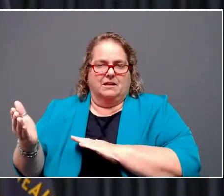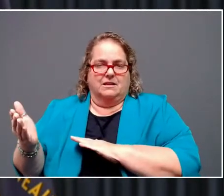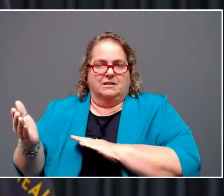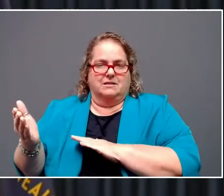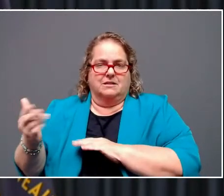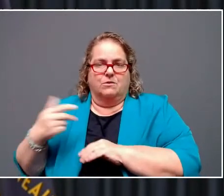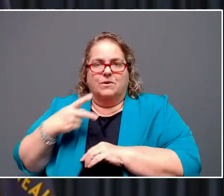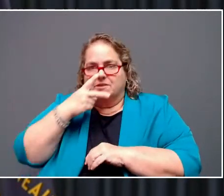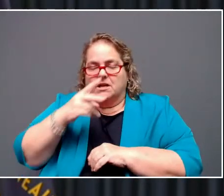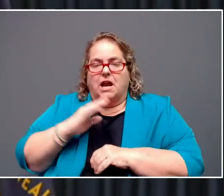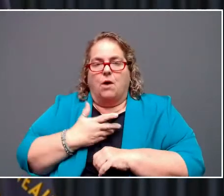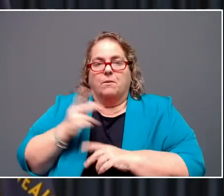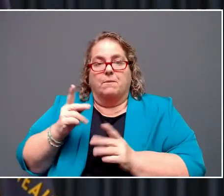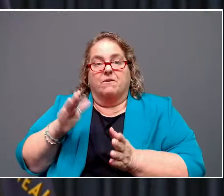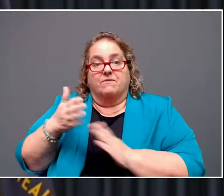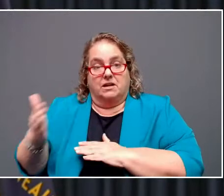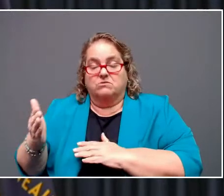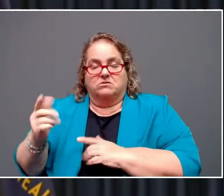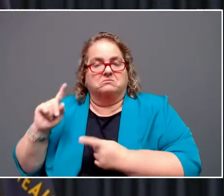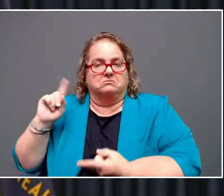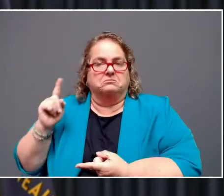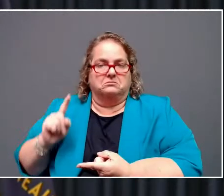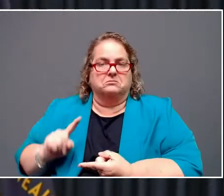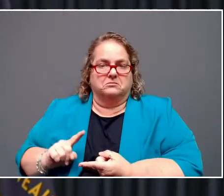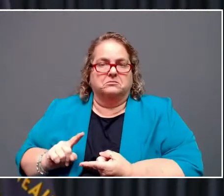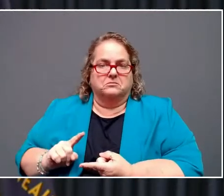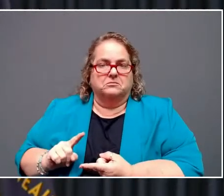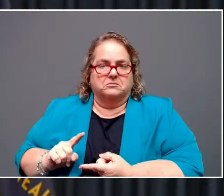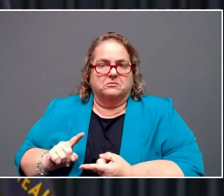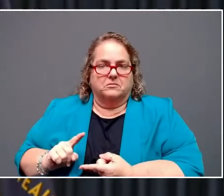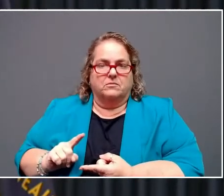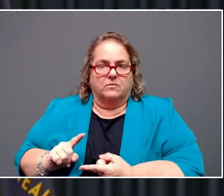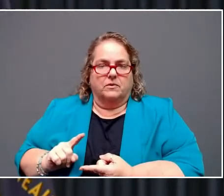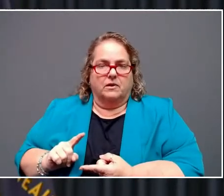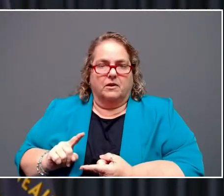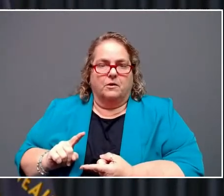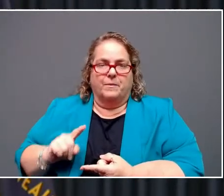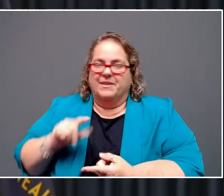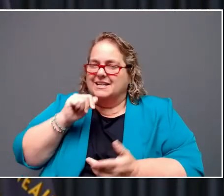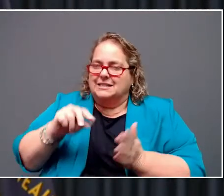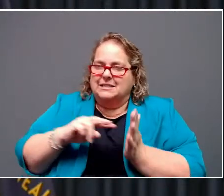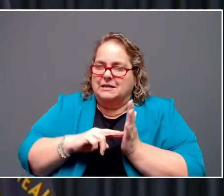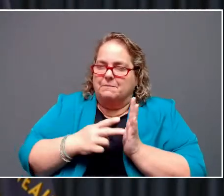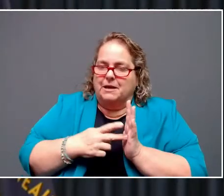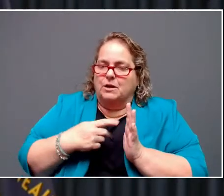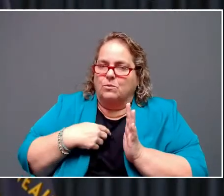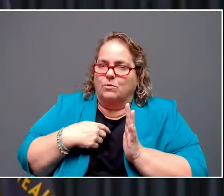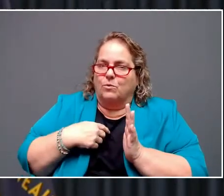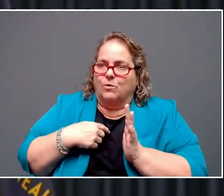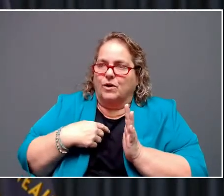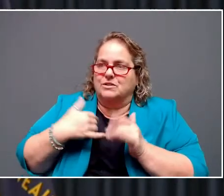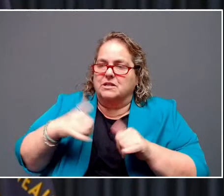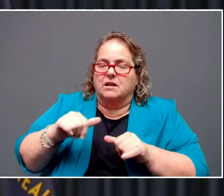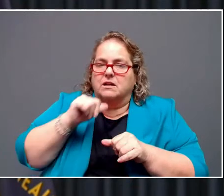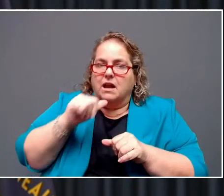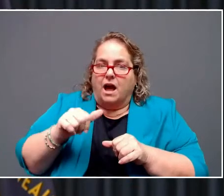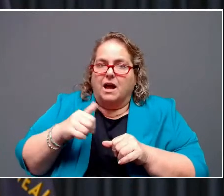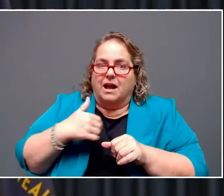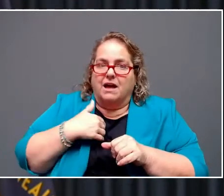fatalities shrink significantly. But that doesn't mean we're still not losing a dozen or dozens of